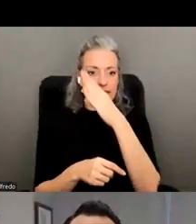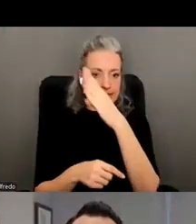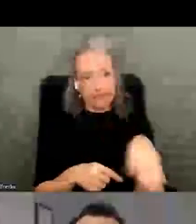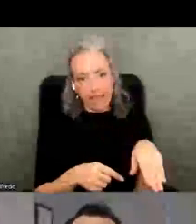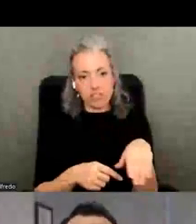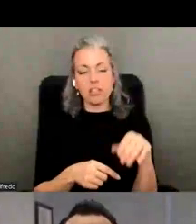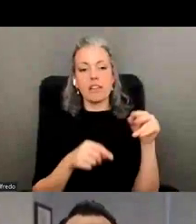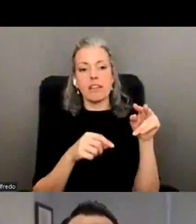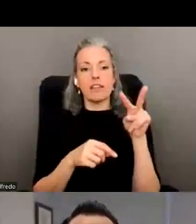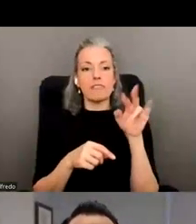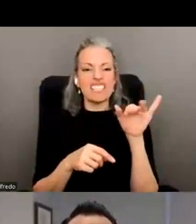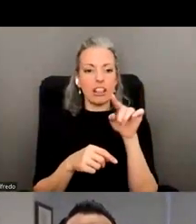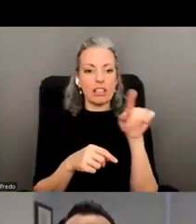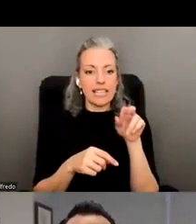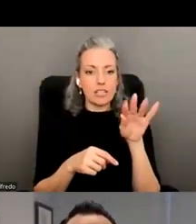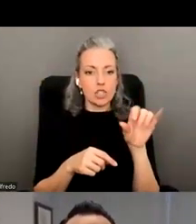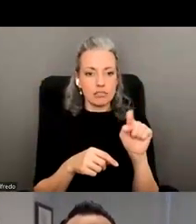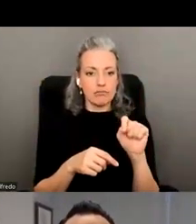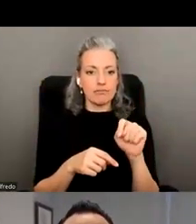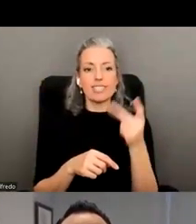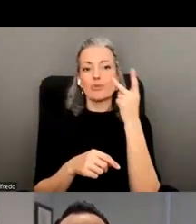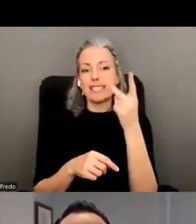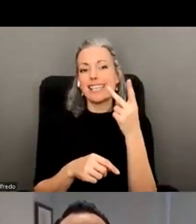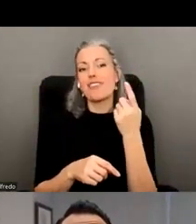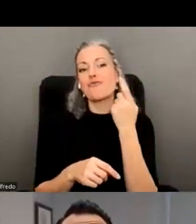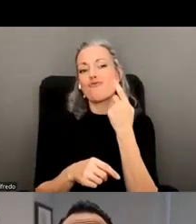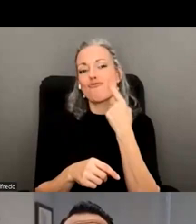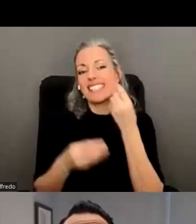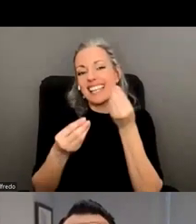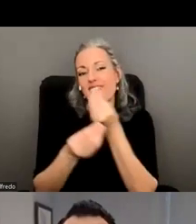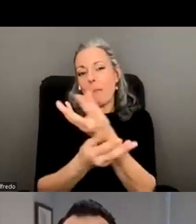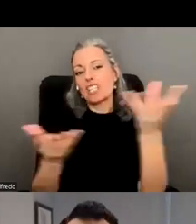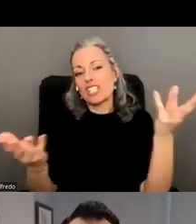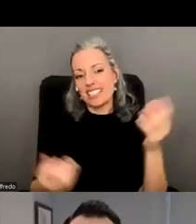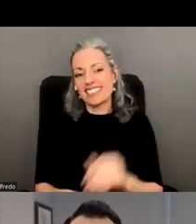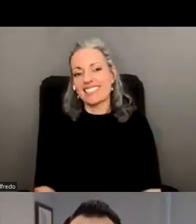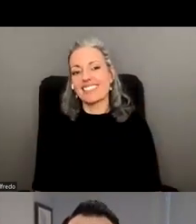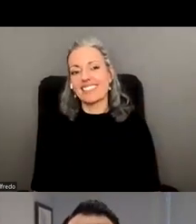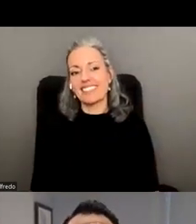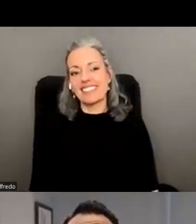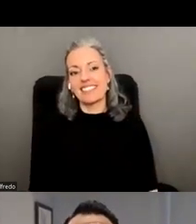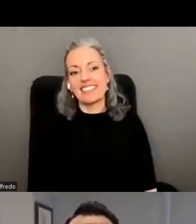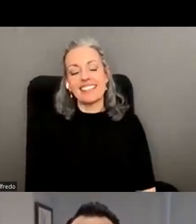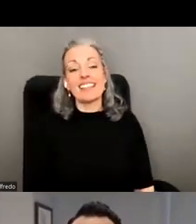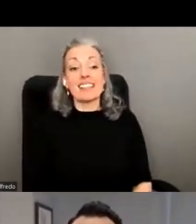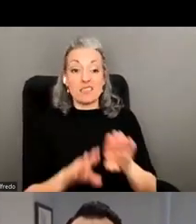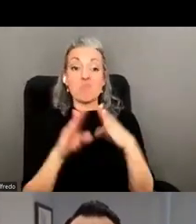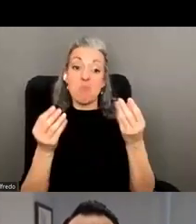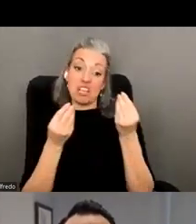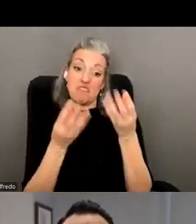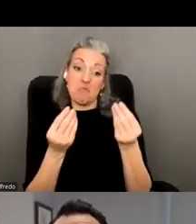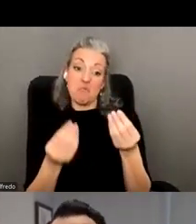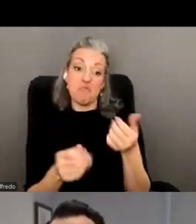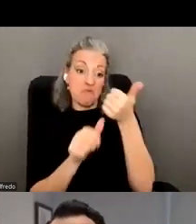hcai.ca.gov/visualizations to see our most recent and featured product releases. This is de-identified public information for each